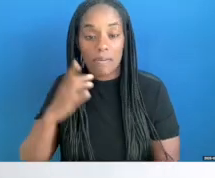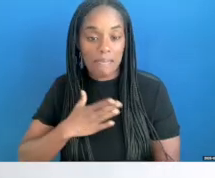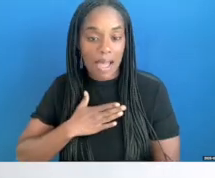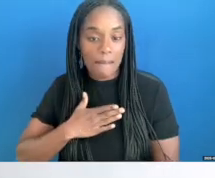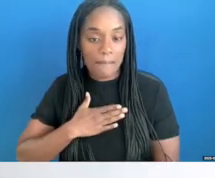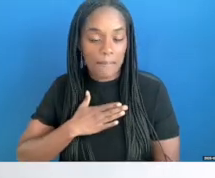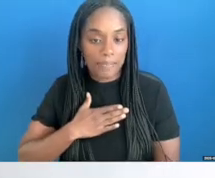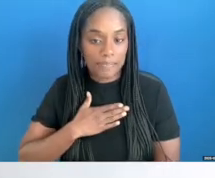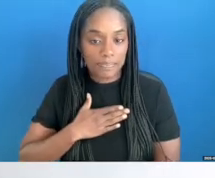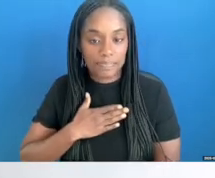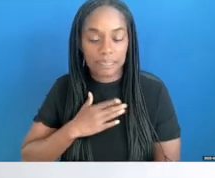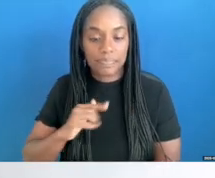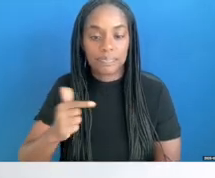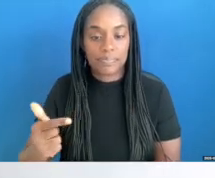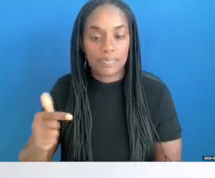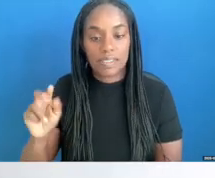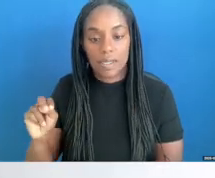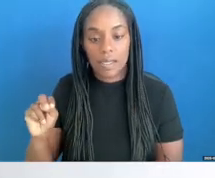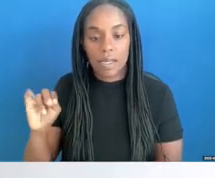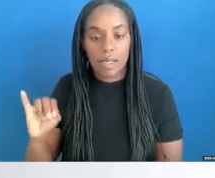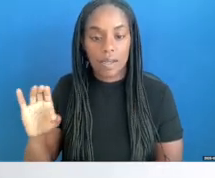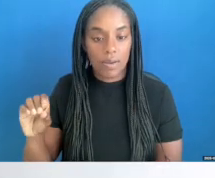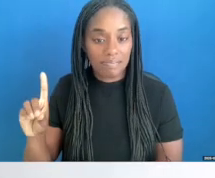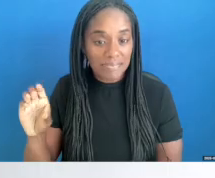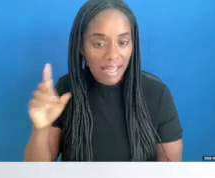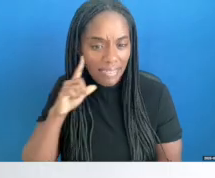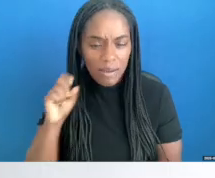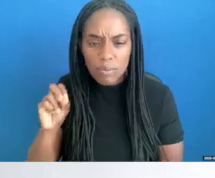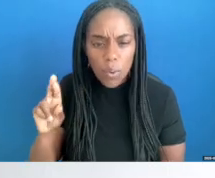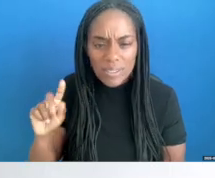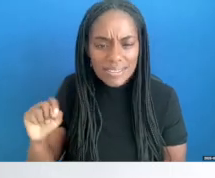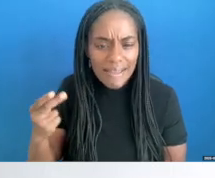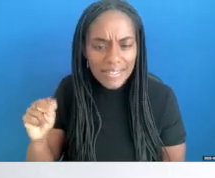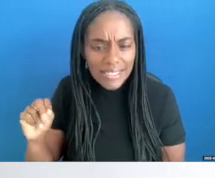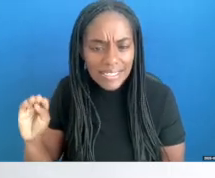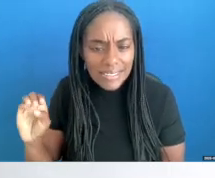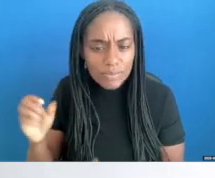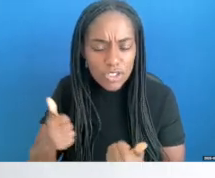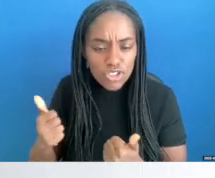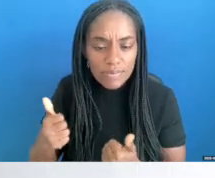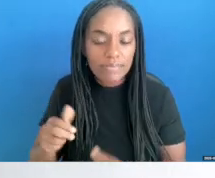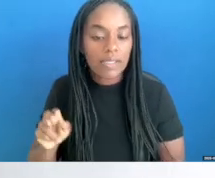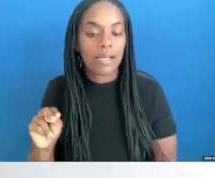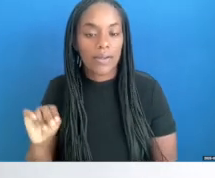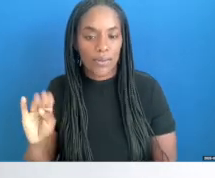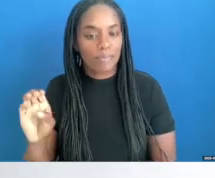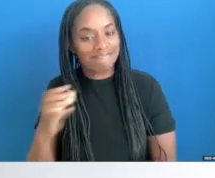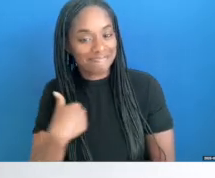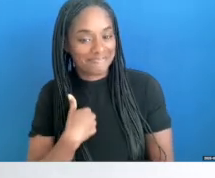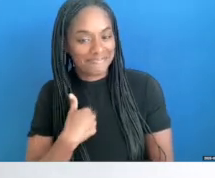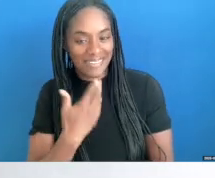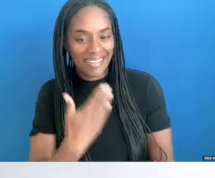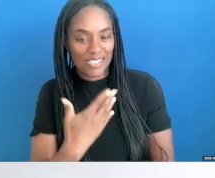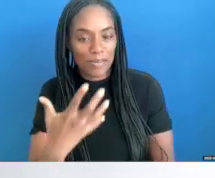presentation. Back to you, Nicole, I believe, or Stephanie. Yep. Thanks so much. All right,